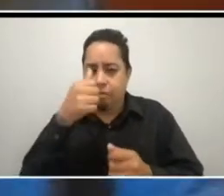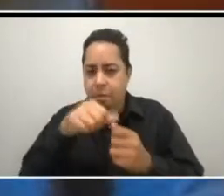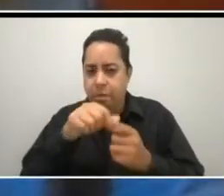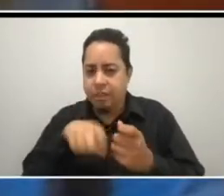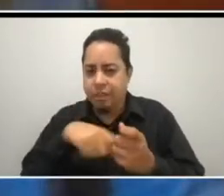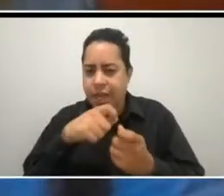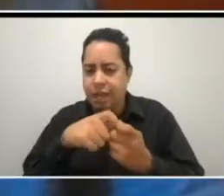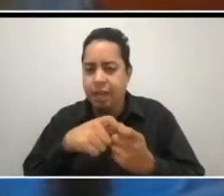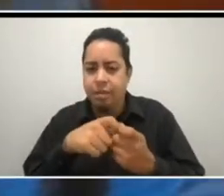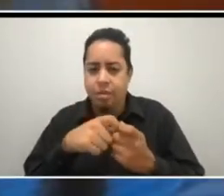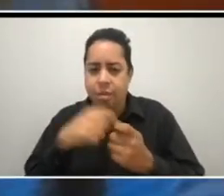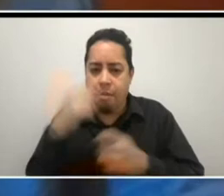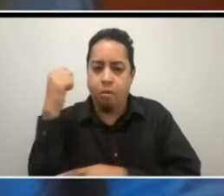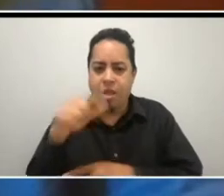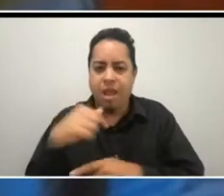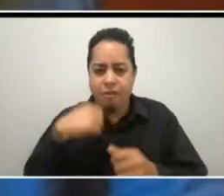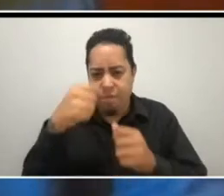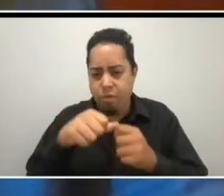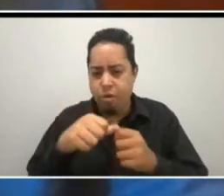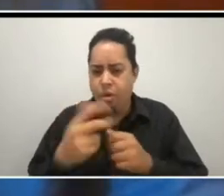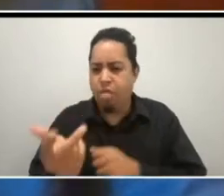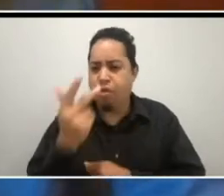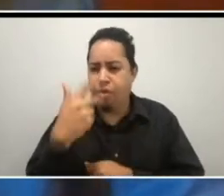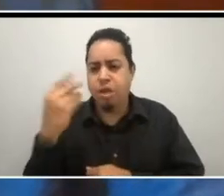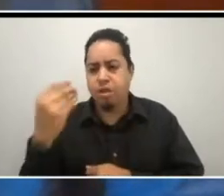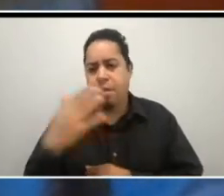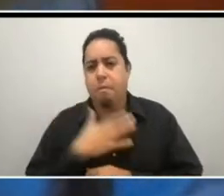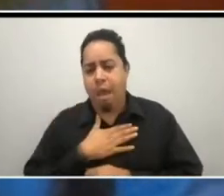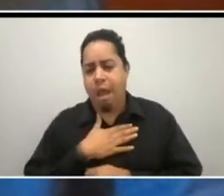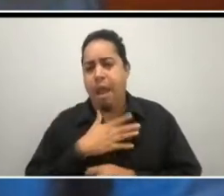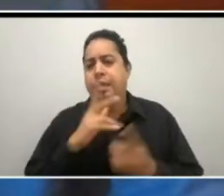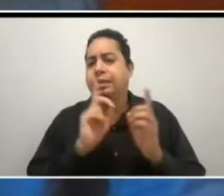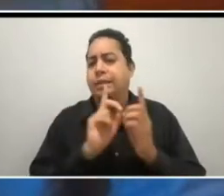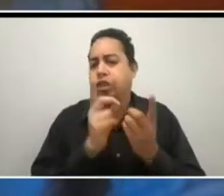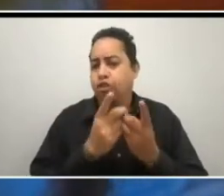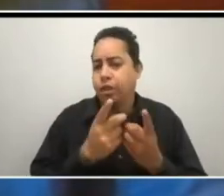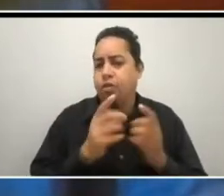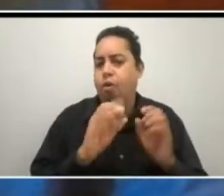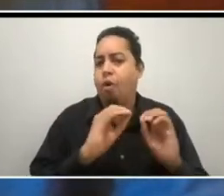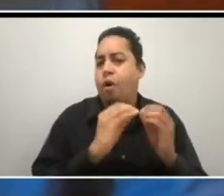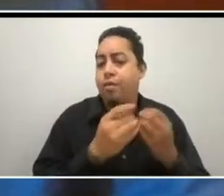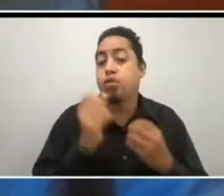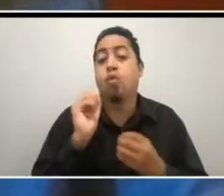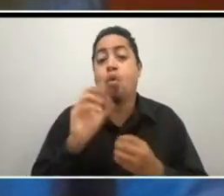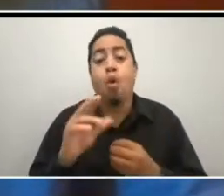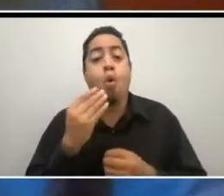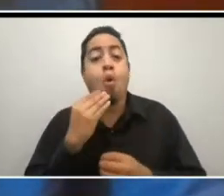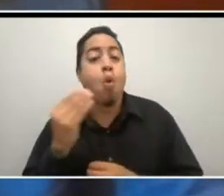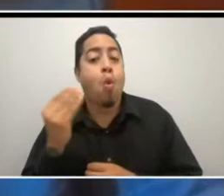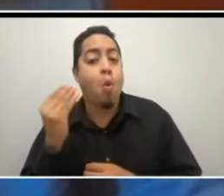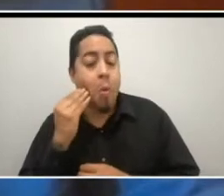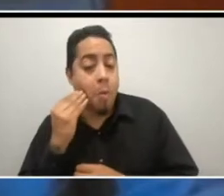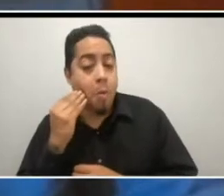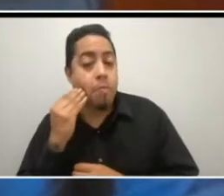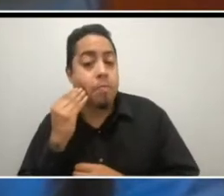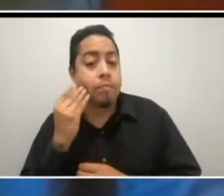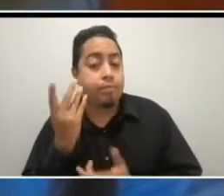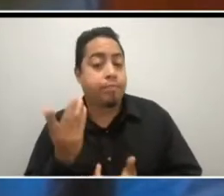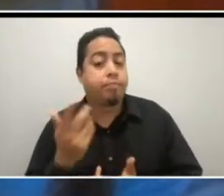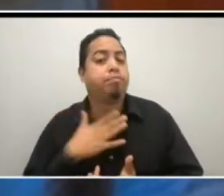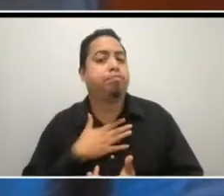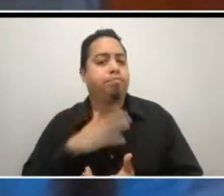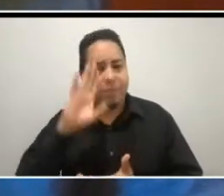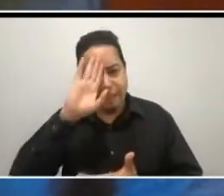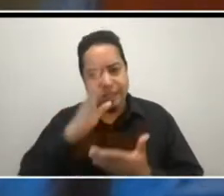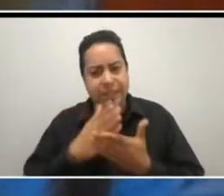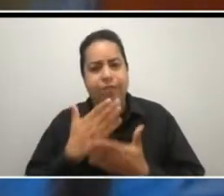think, outside either my district office or my home. And you're correct. My son, my then 15-year-old son, was